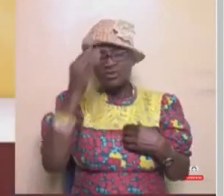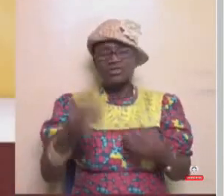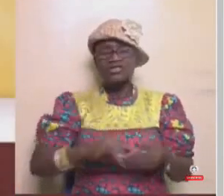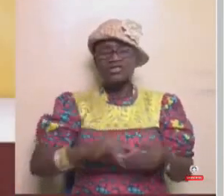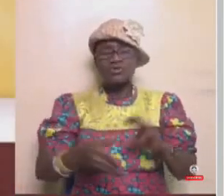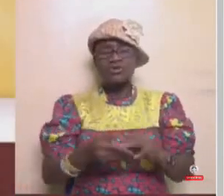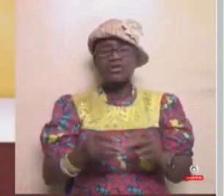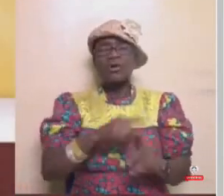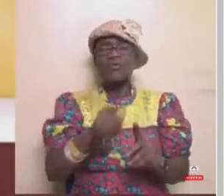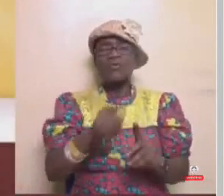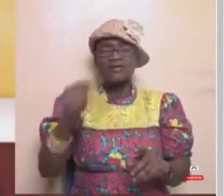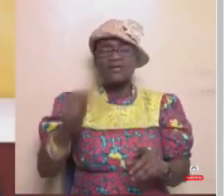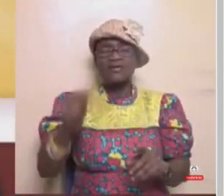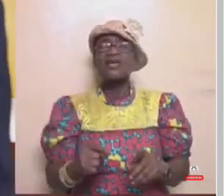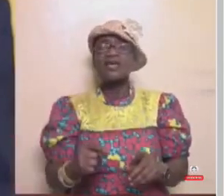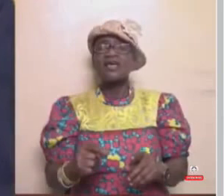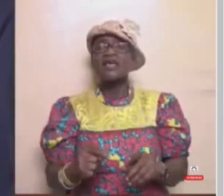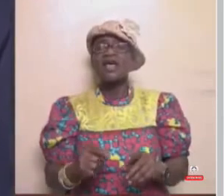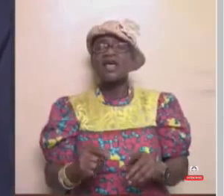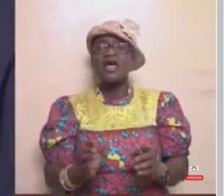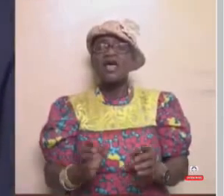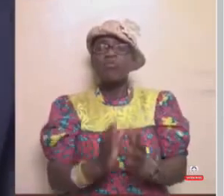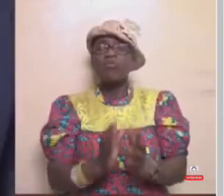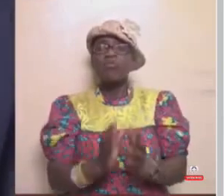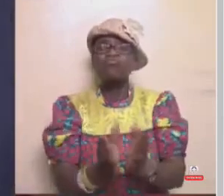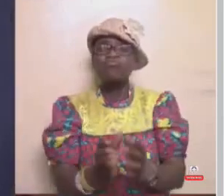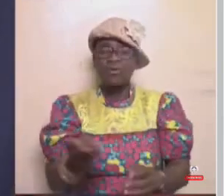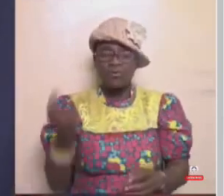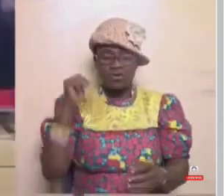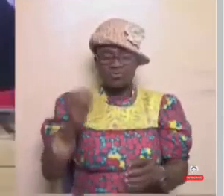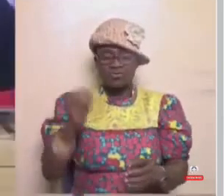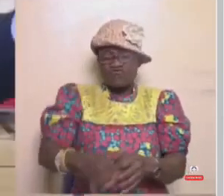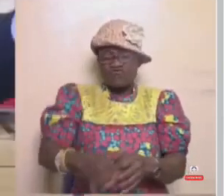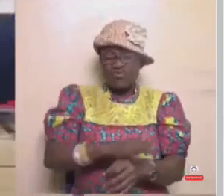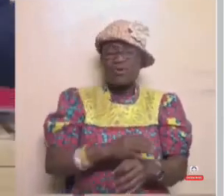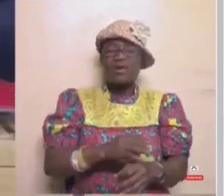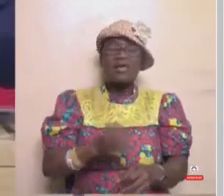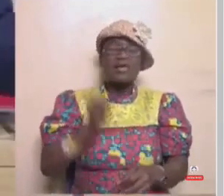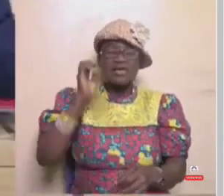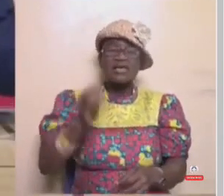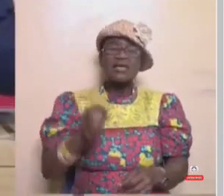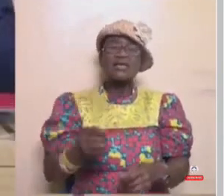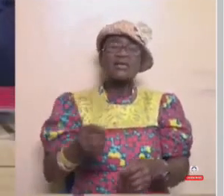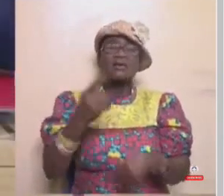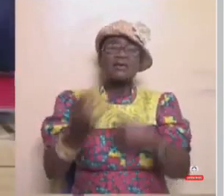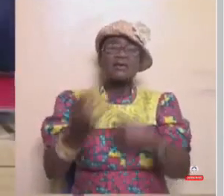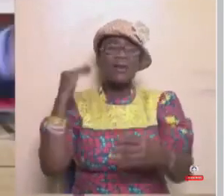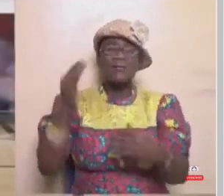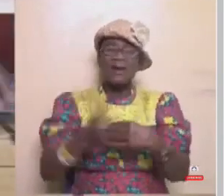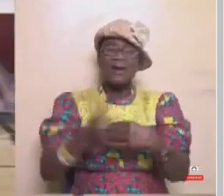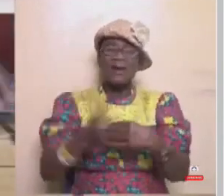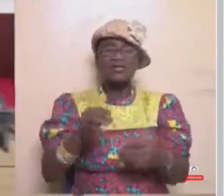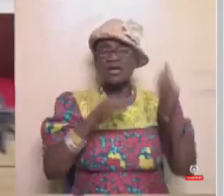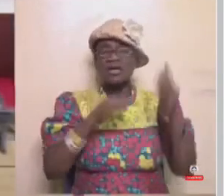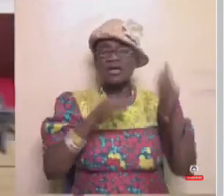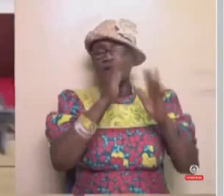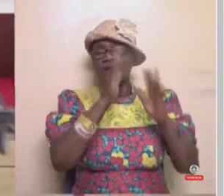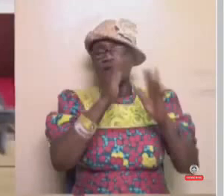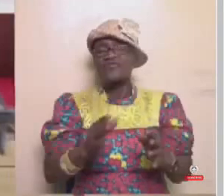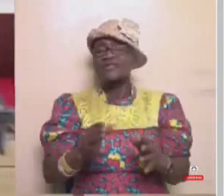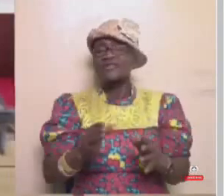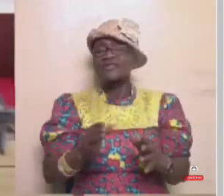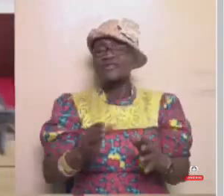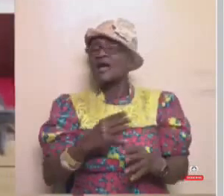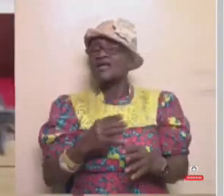was filled, she went back to the prophet. He said, "Go and sell, pay your debt, and begin to live